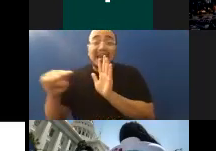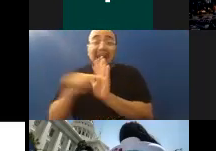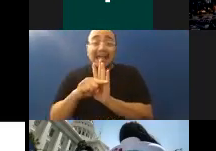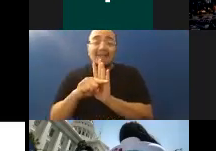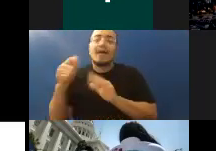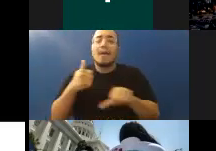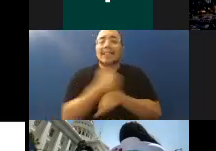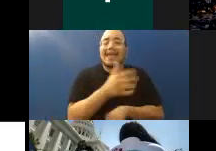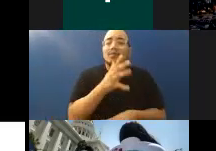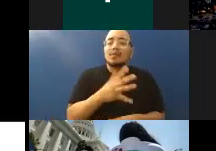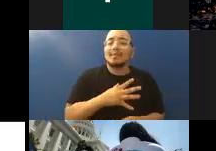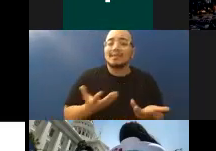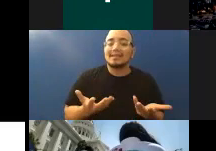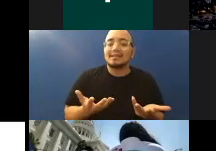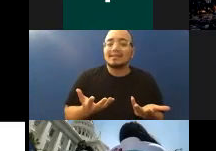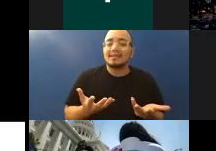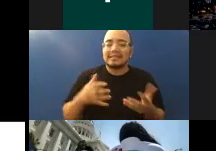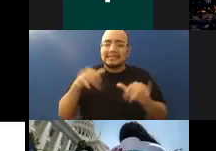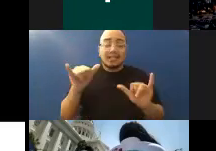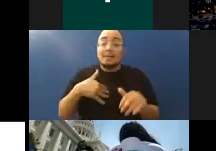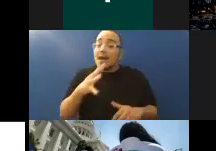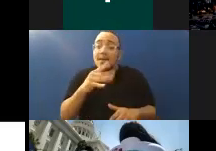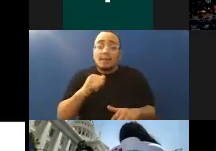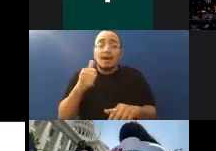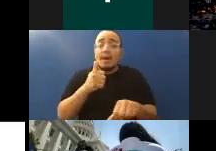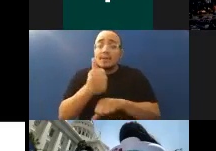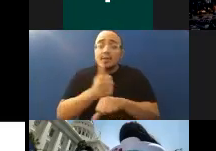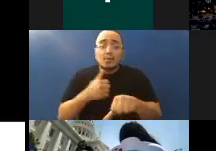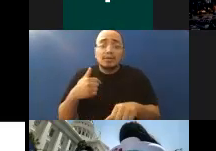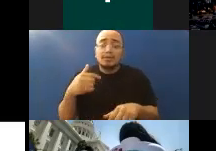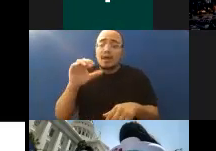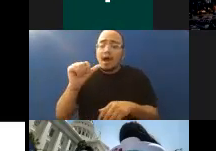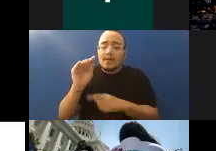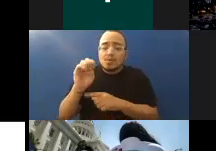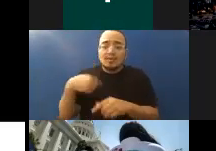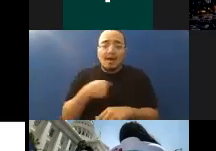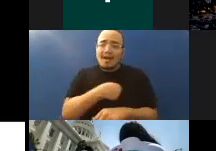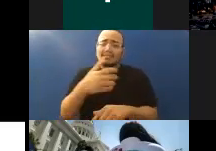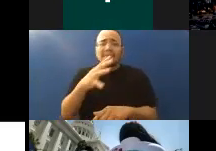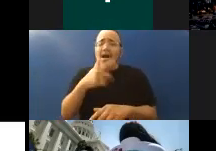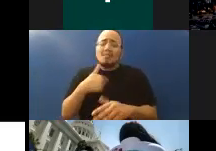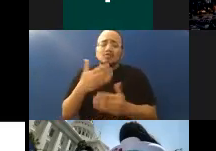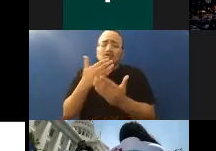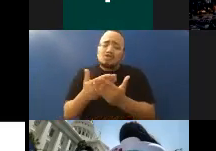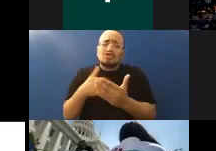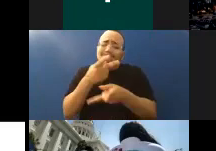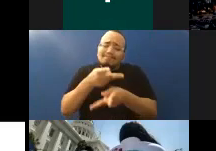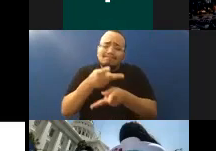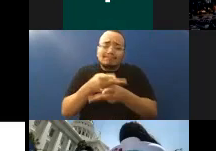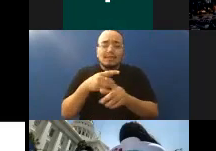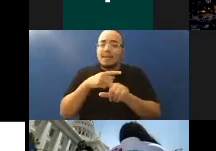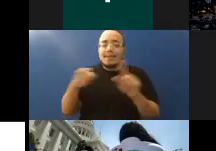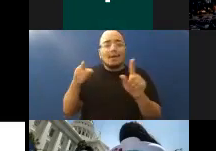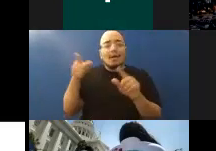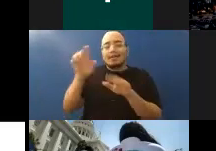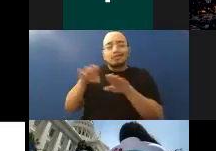got us taken away from my mom, even though my mom was not abusing us. My mom was a great mom to us. And they didn't believe in her ability